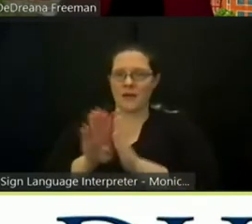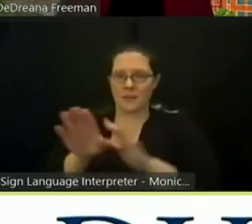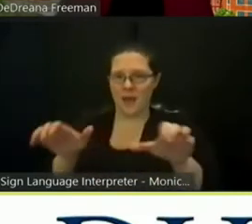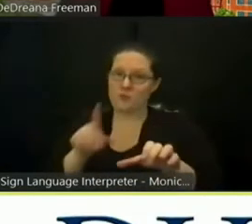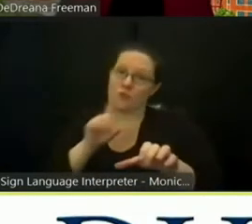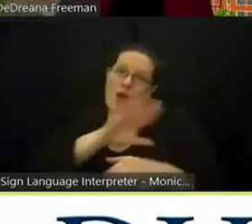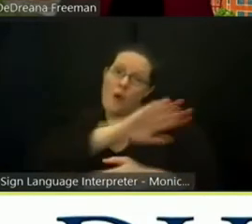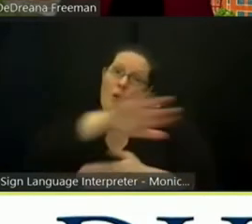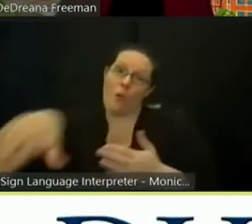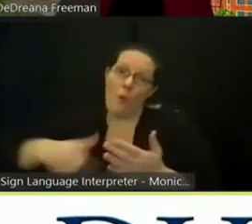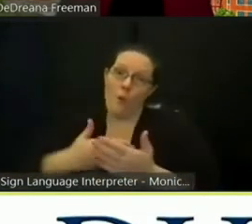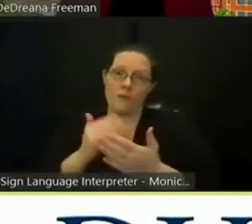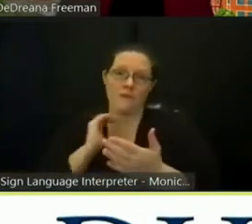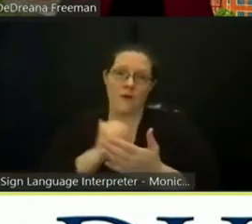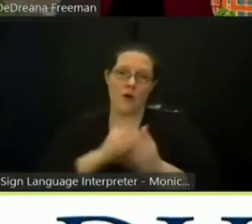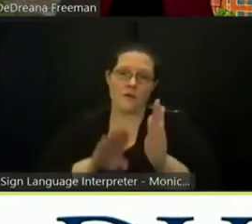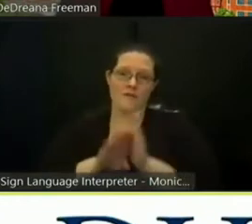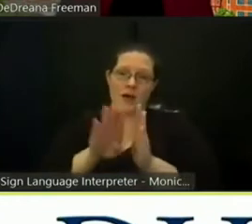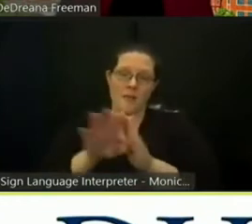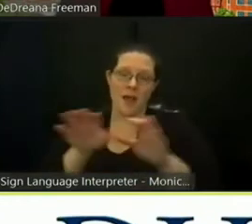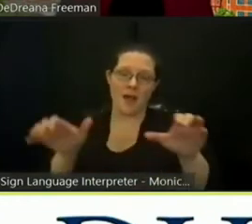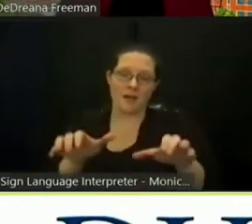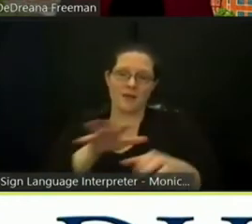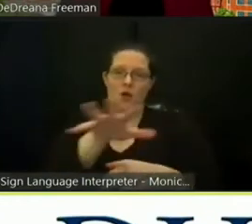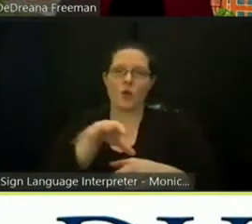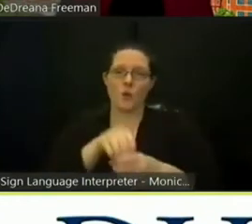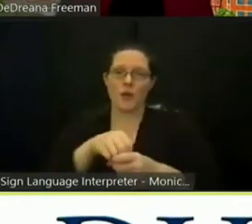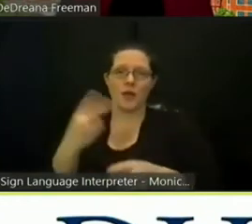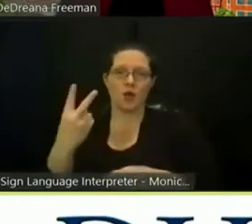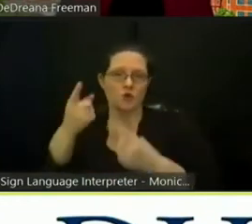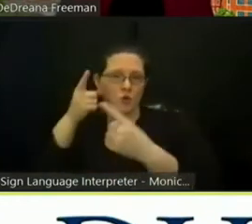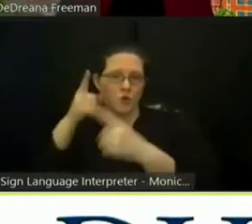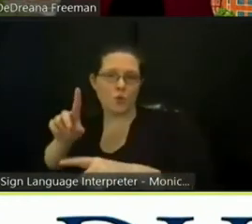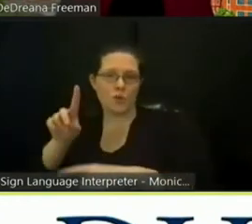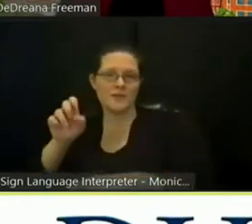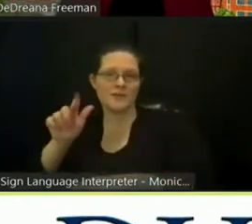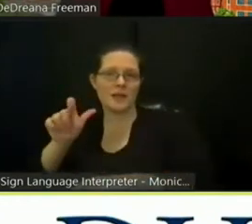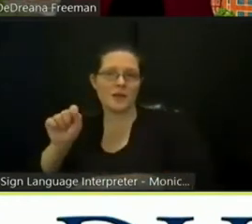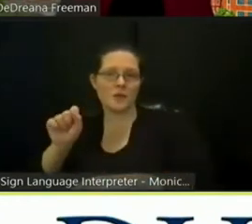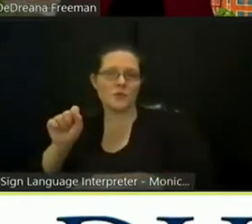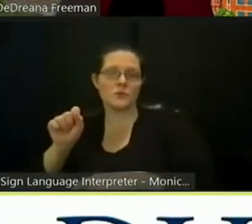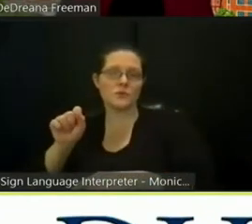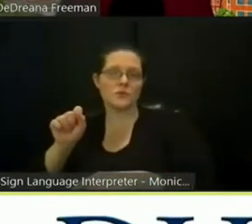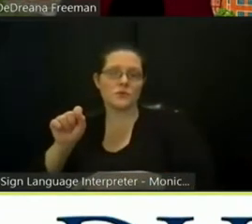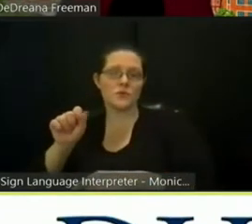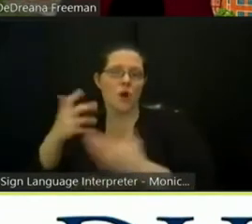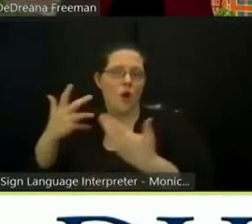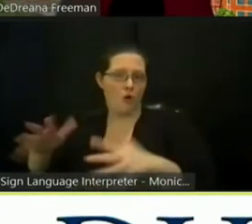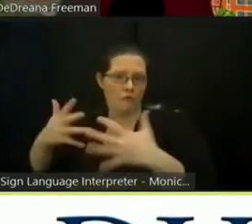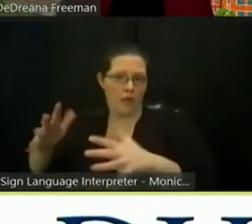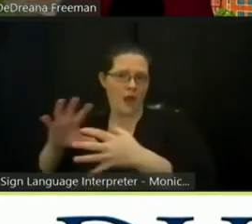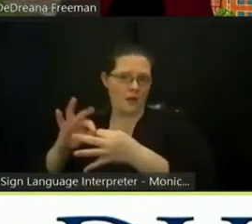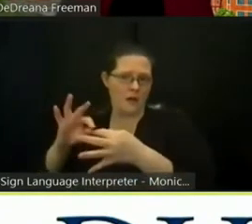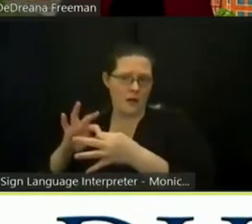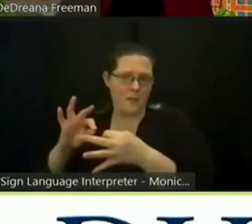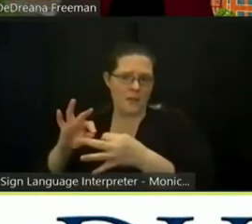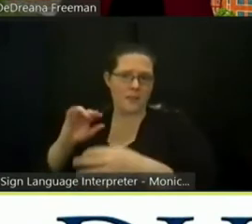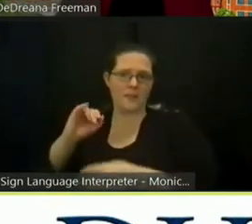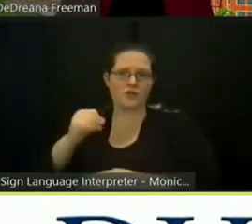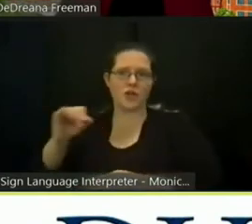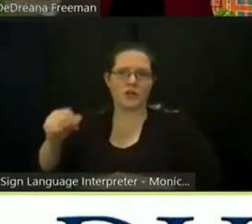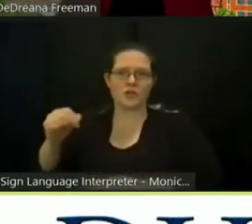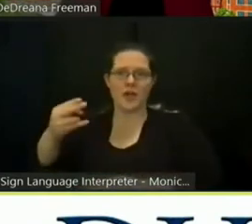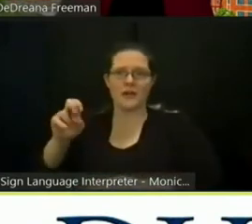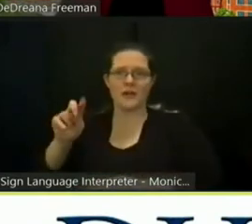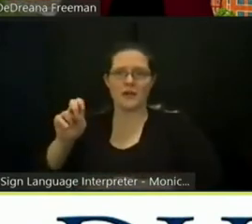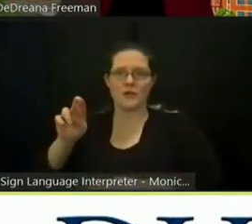development activities, including the two deals that have been commenced already, the J.J. Henderson